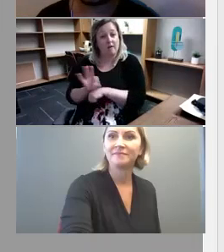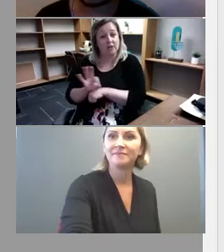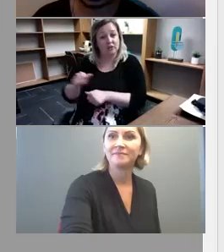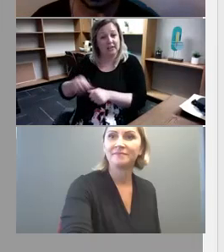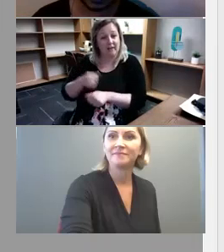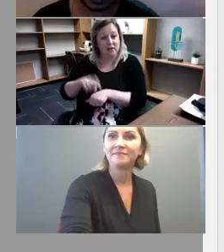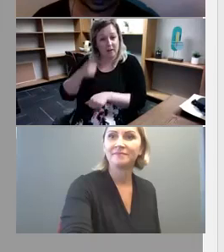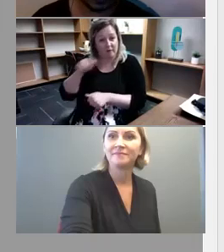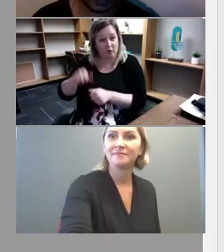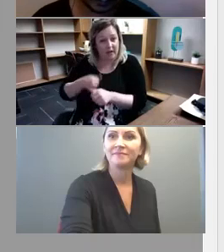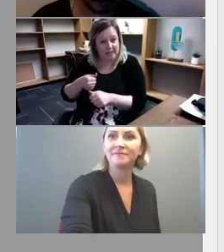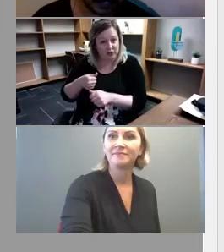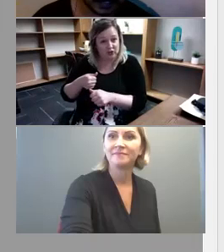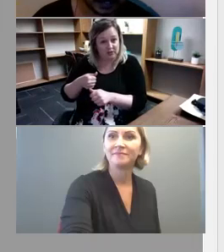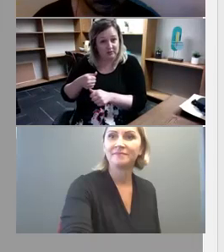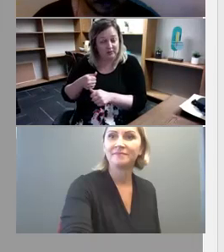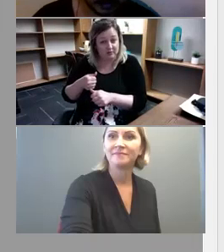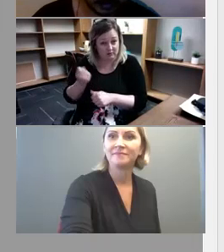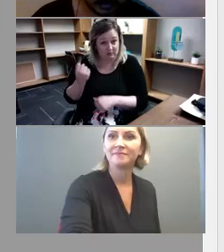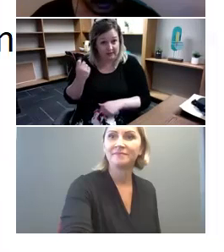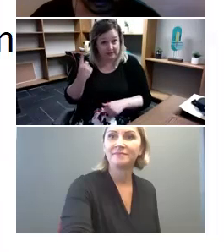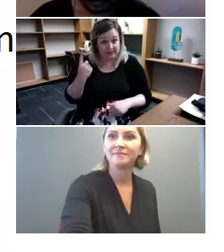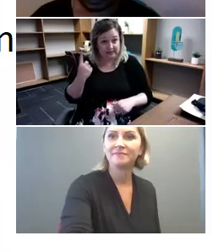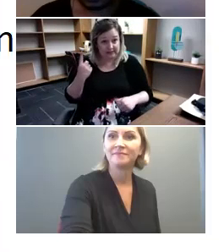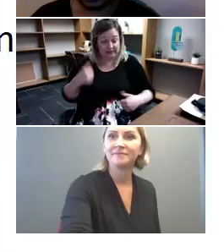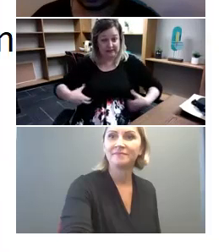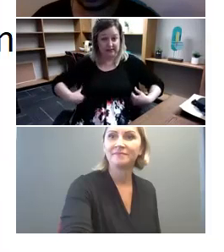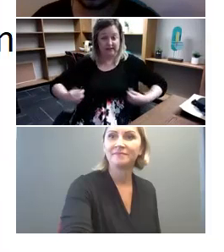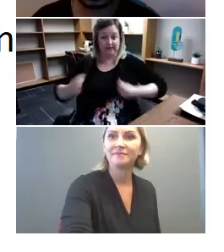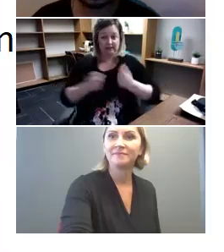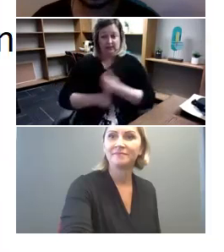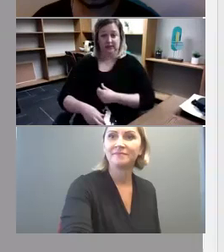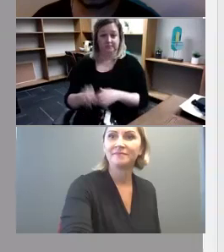parts. Does that make sense? So for example, let's say